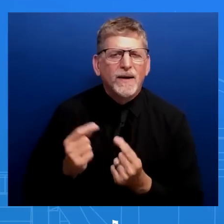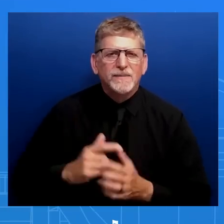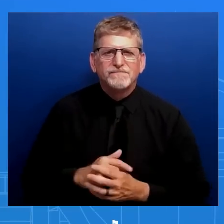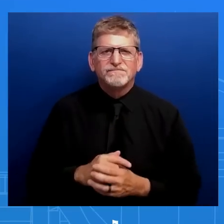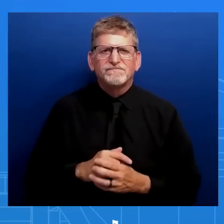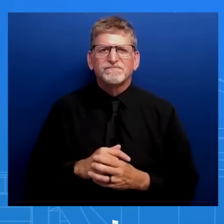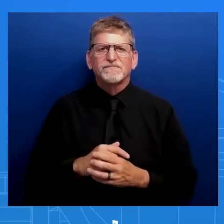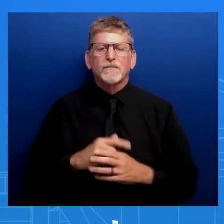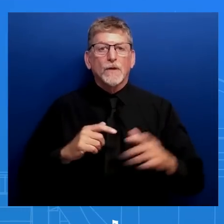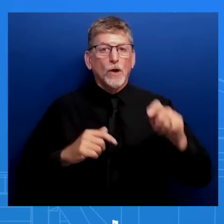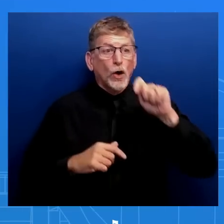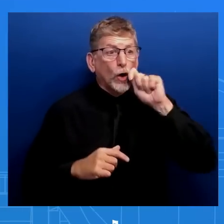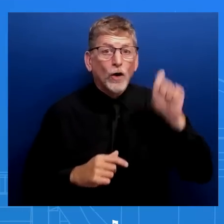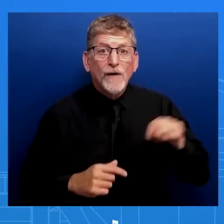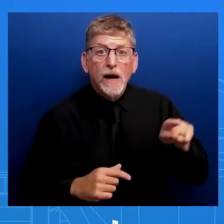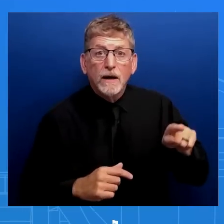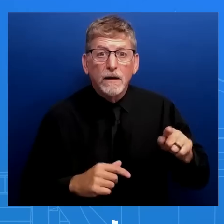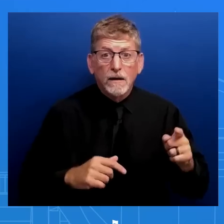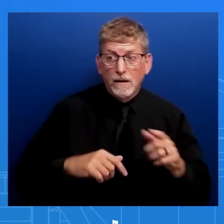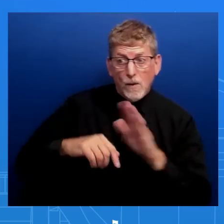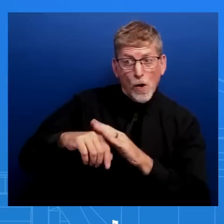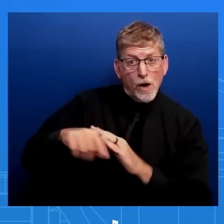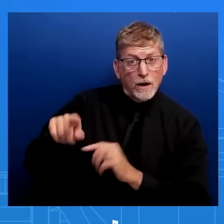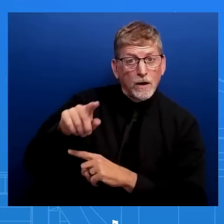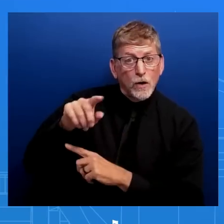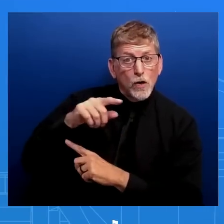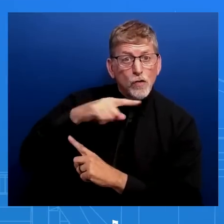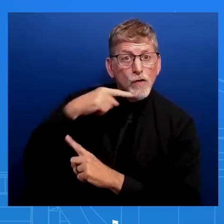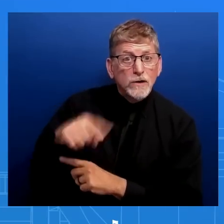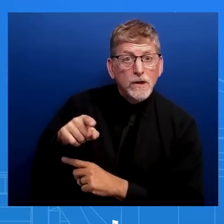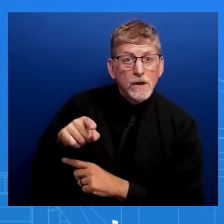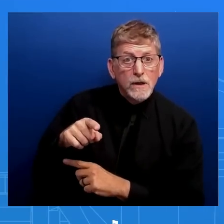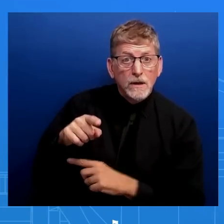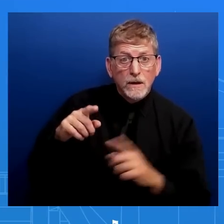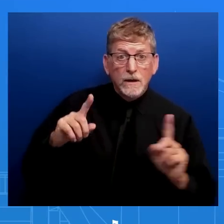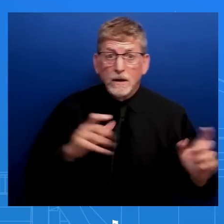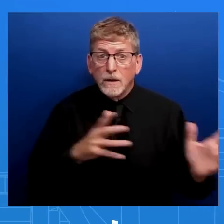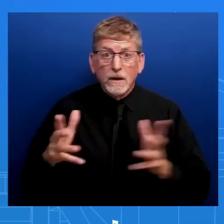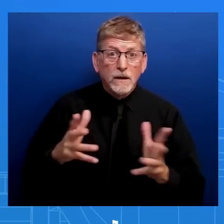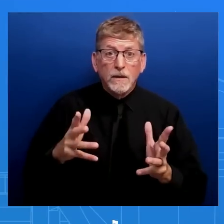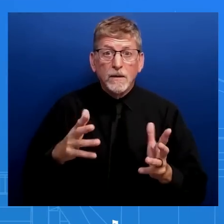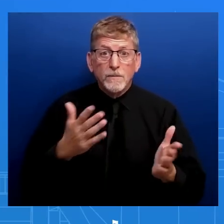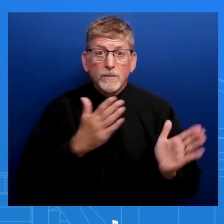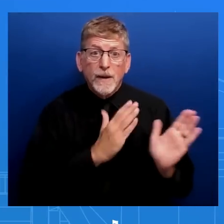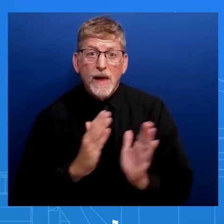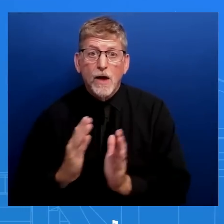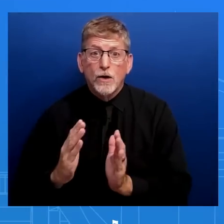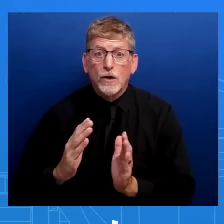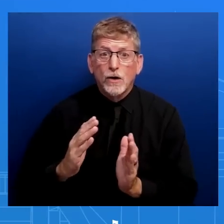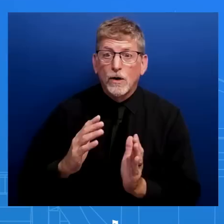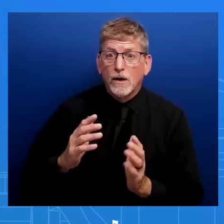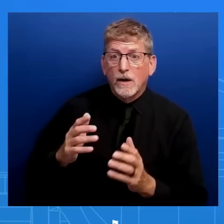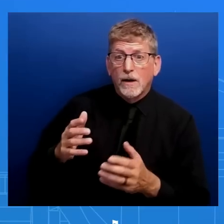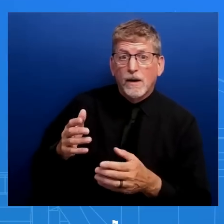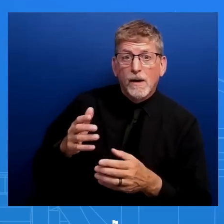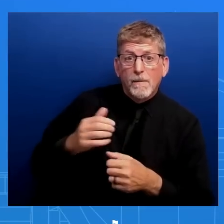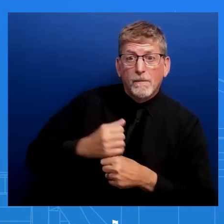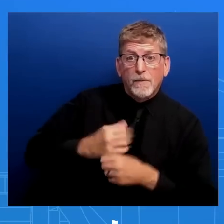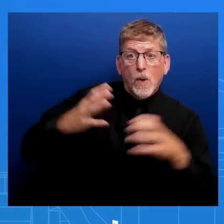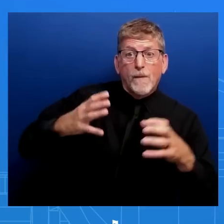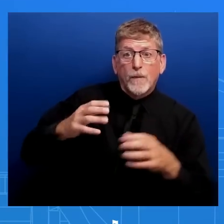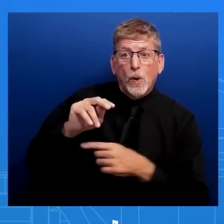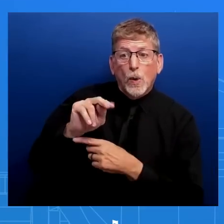completed preparations to potentially blow up the Zaporizhzhia nuclear power station. Is that your assessment as well? I'm not going to get into